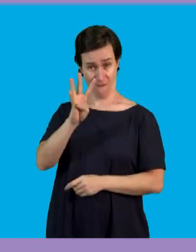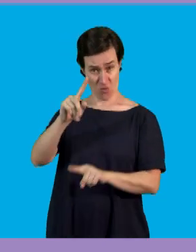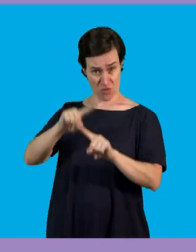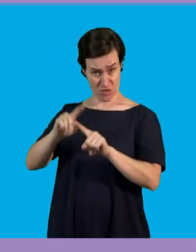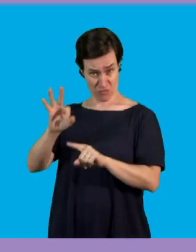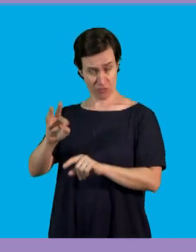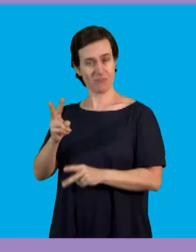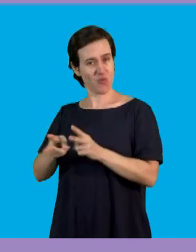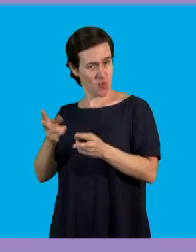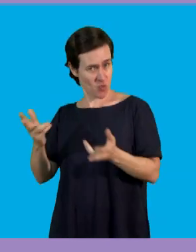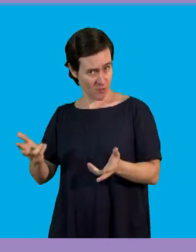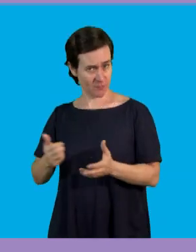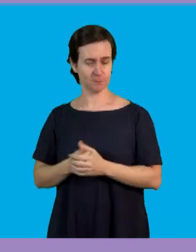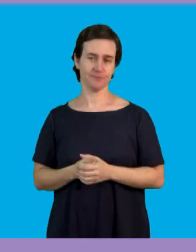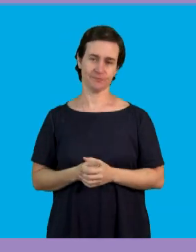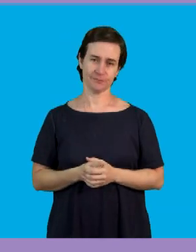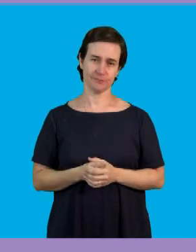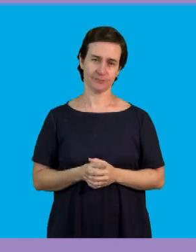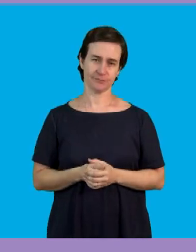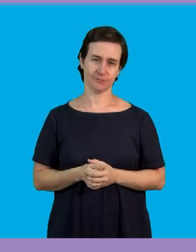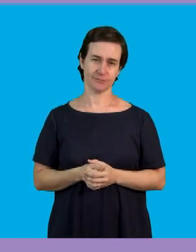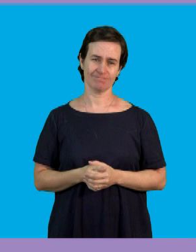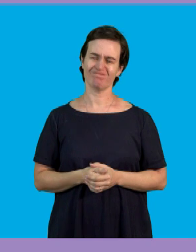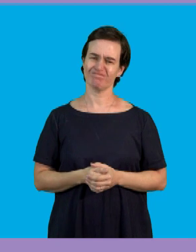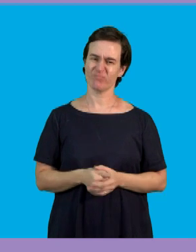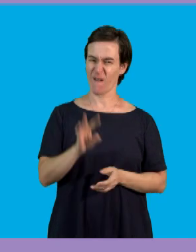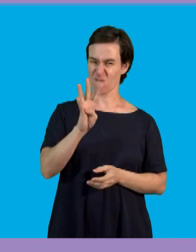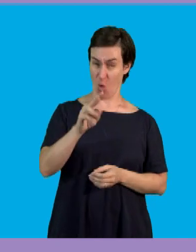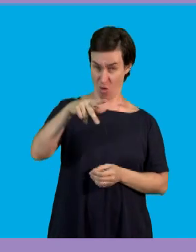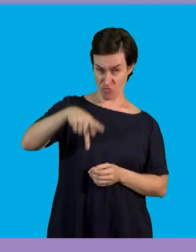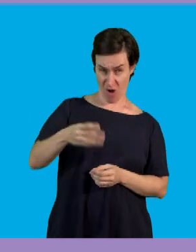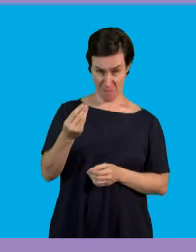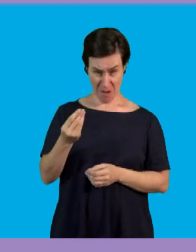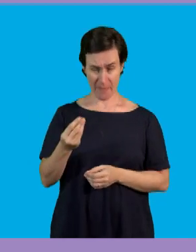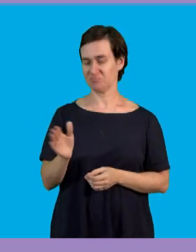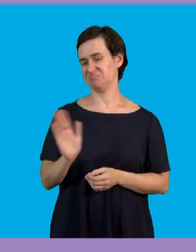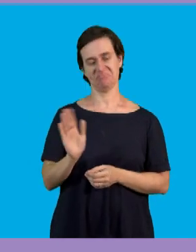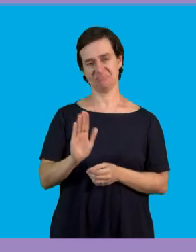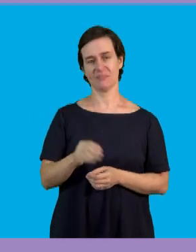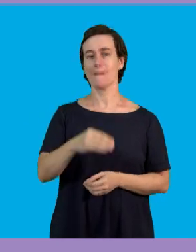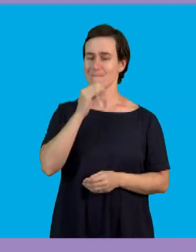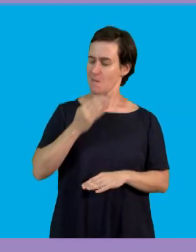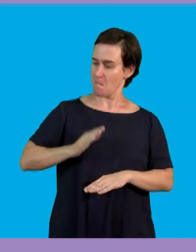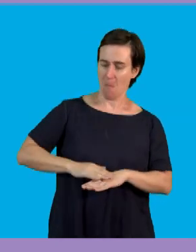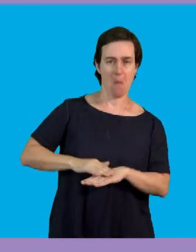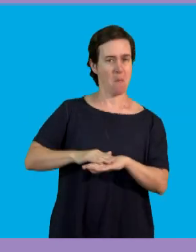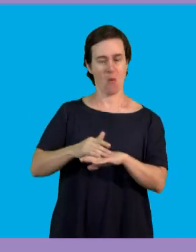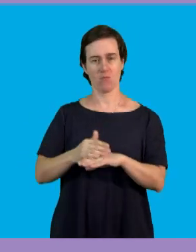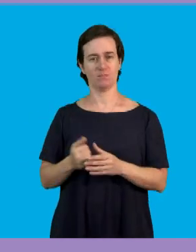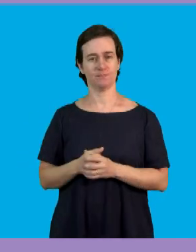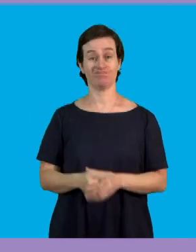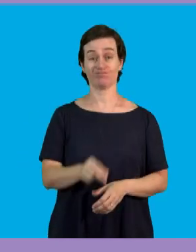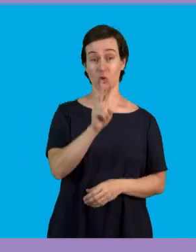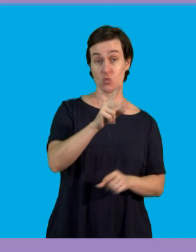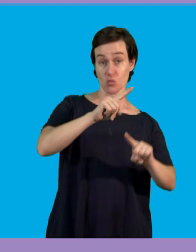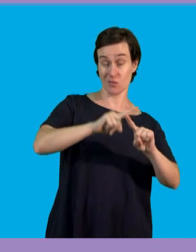3 is 12. Then 4 is not a prime number, so we need to break that down even further.